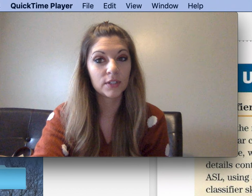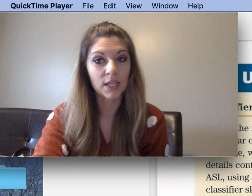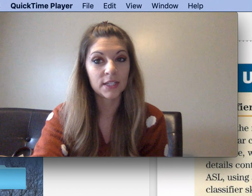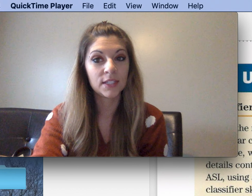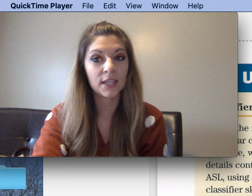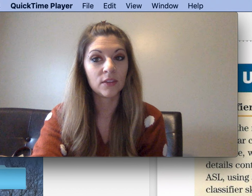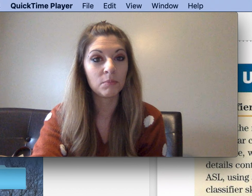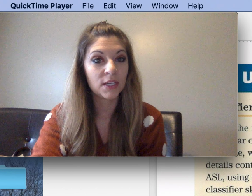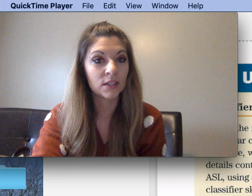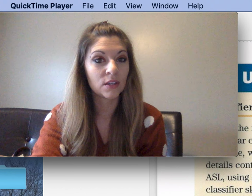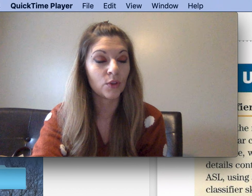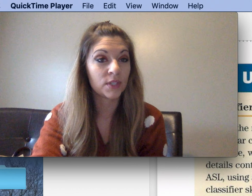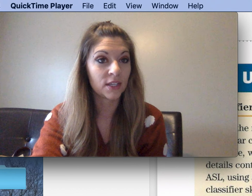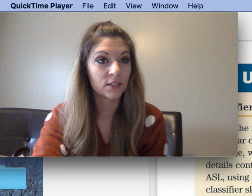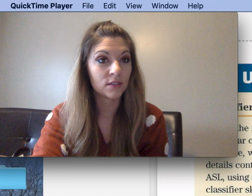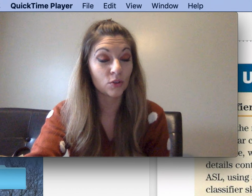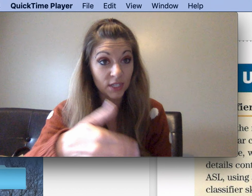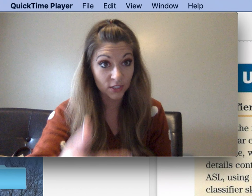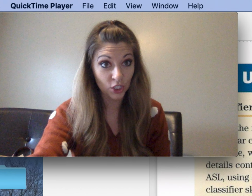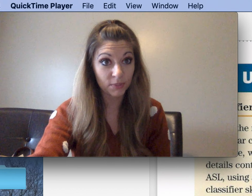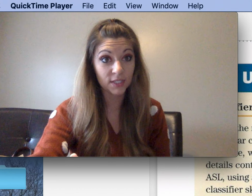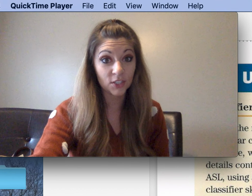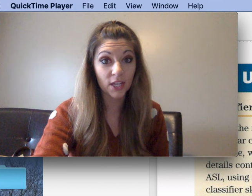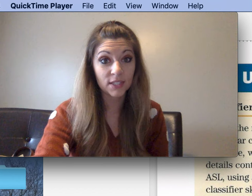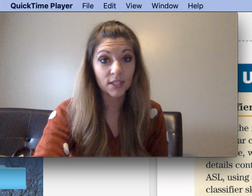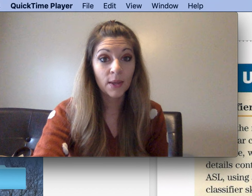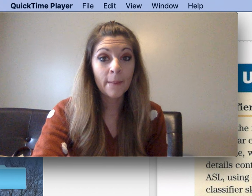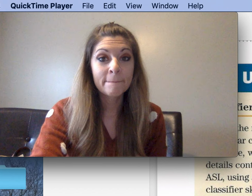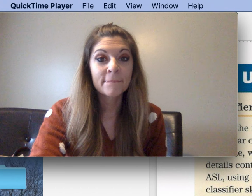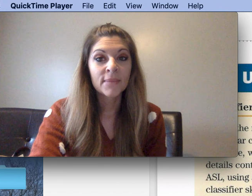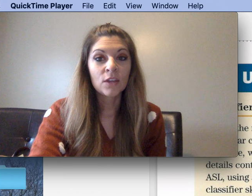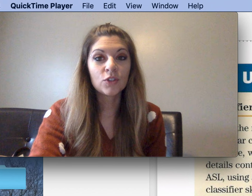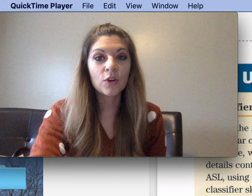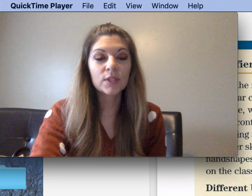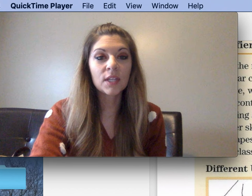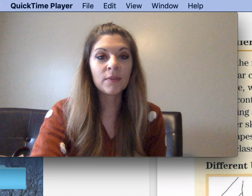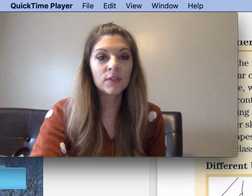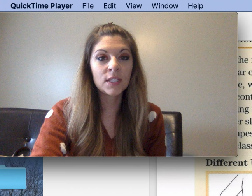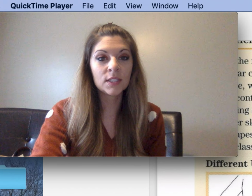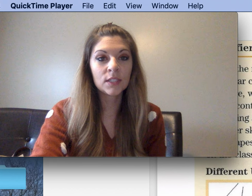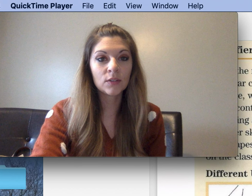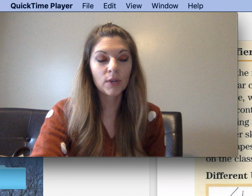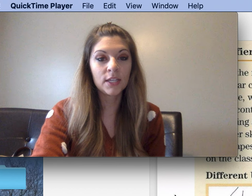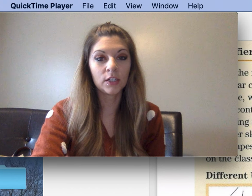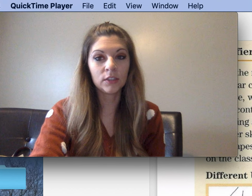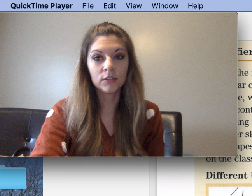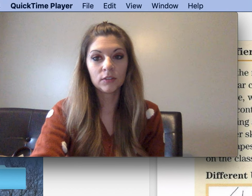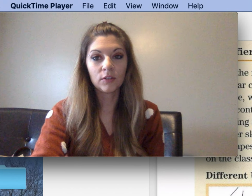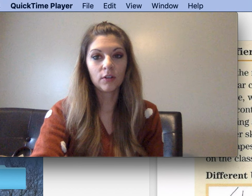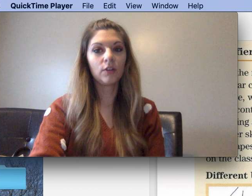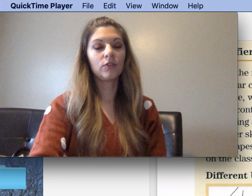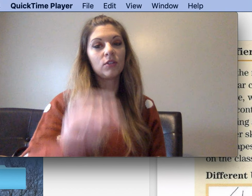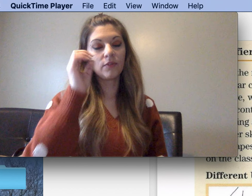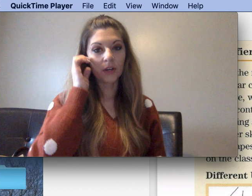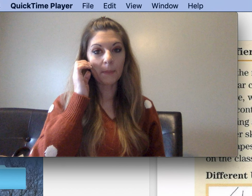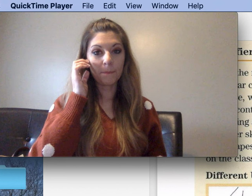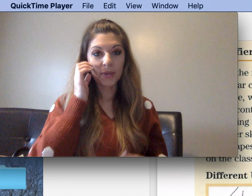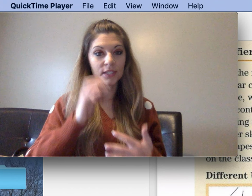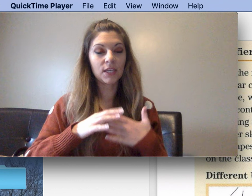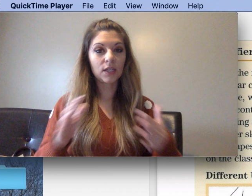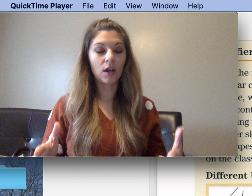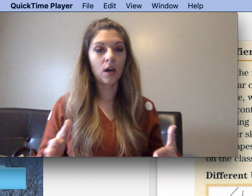for signs and the meanings of those hand shapes suggest. So some of these right here, these are